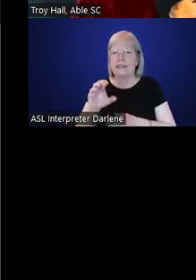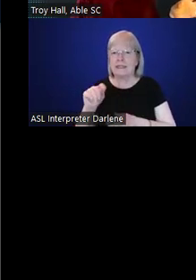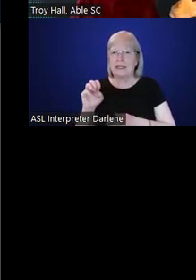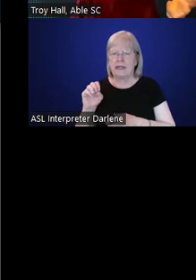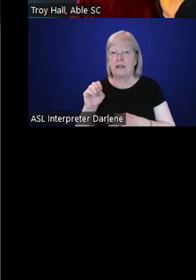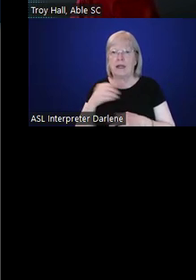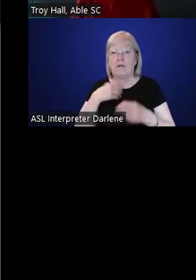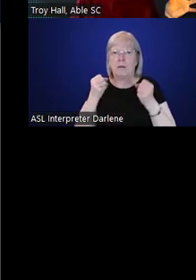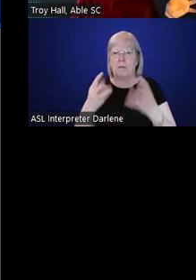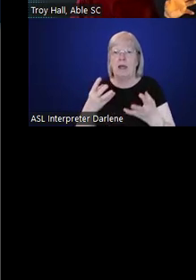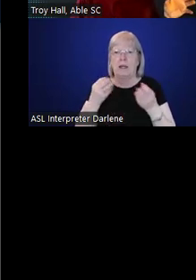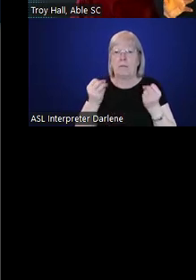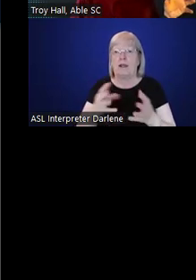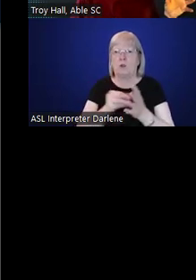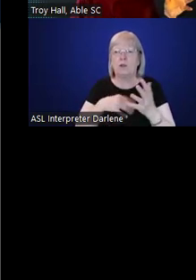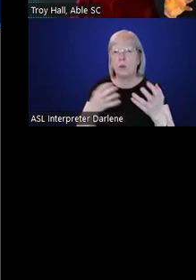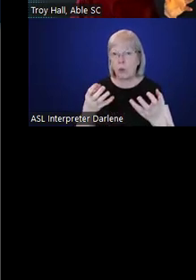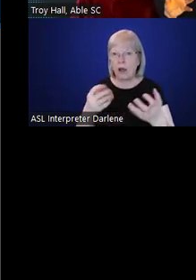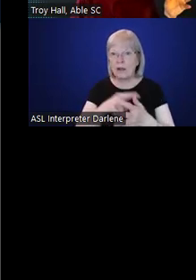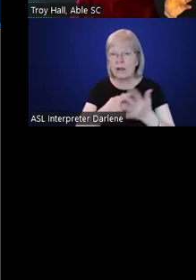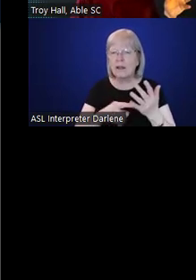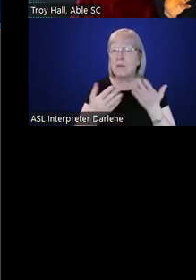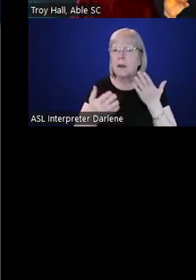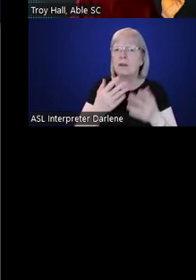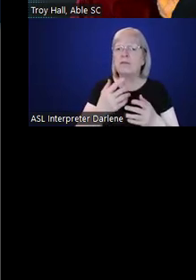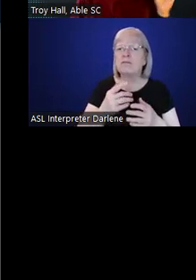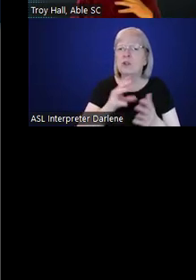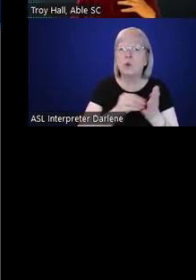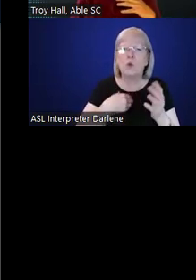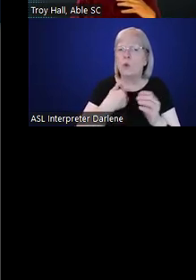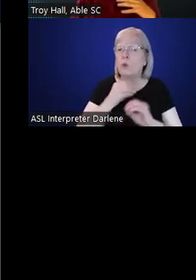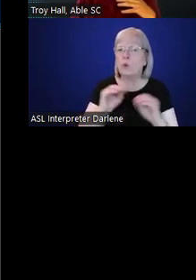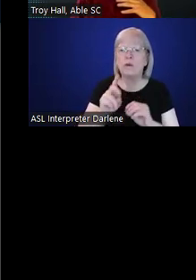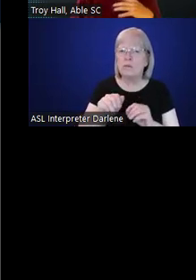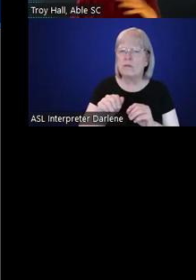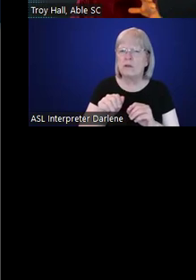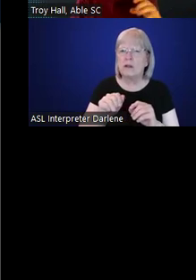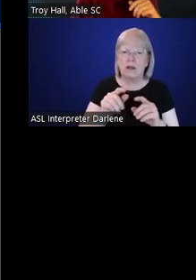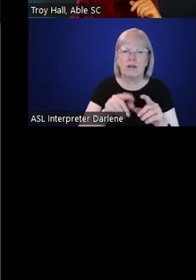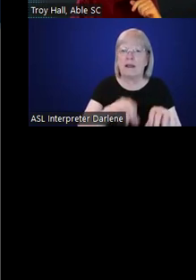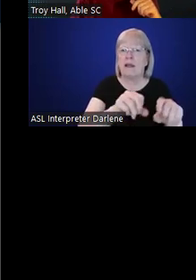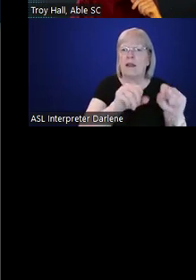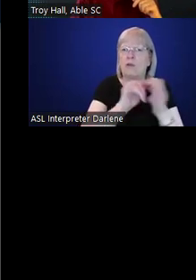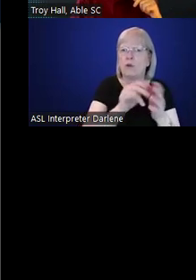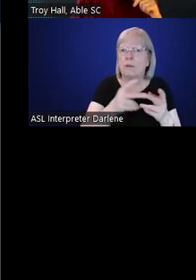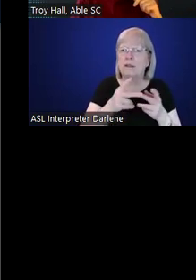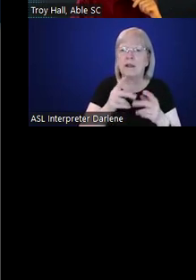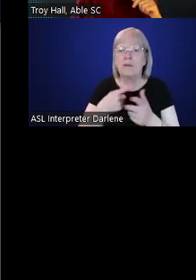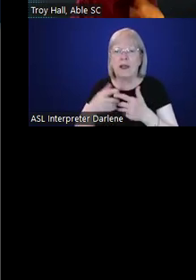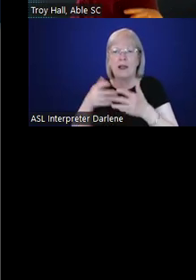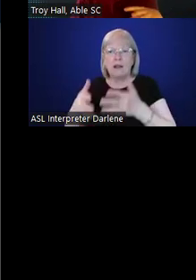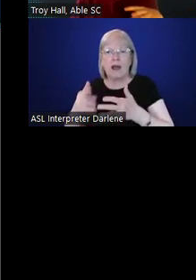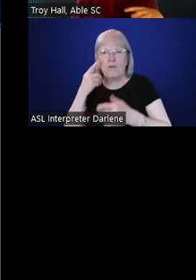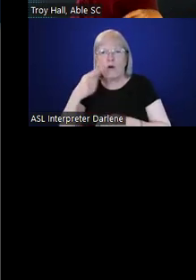already, maybe students without disabilities who are using these services, and so students with disabilities, there's no room for them.